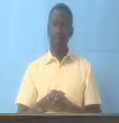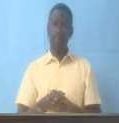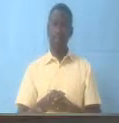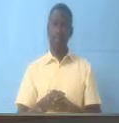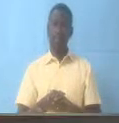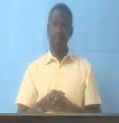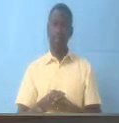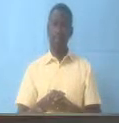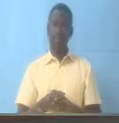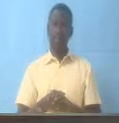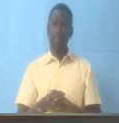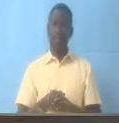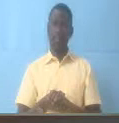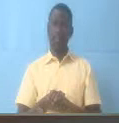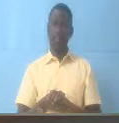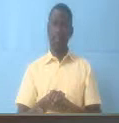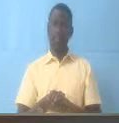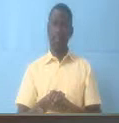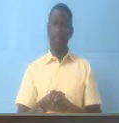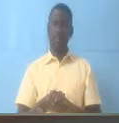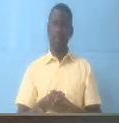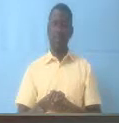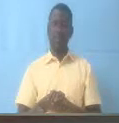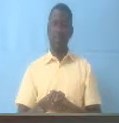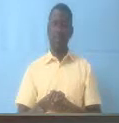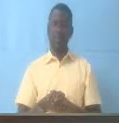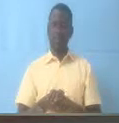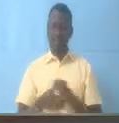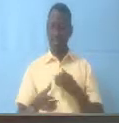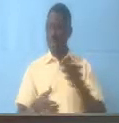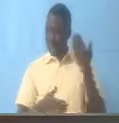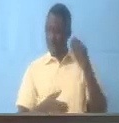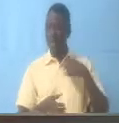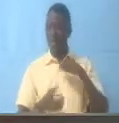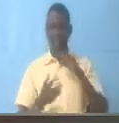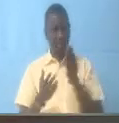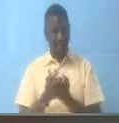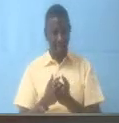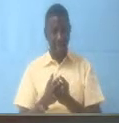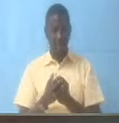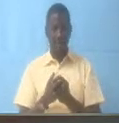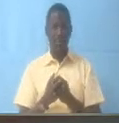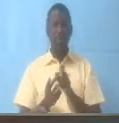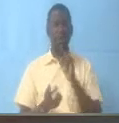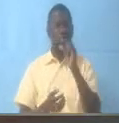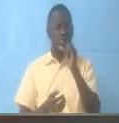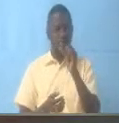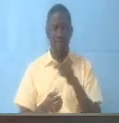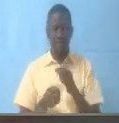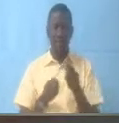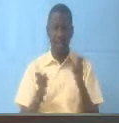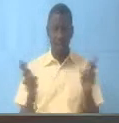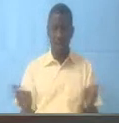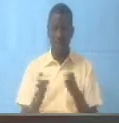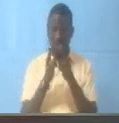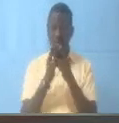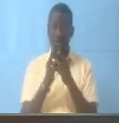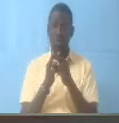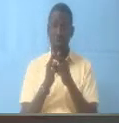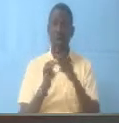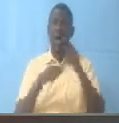I stand to be corrected, but I believe some of the recommendations were that those who were guilty